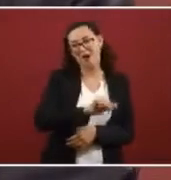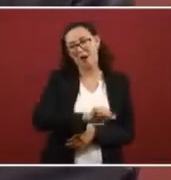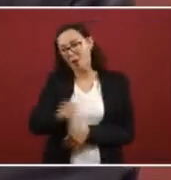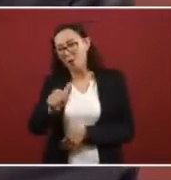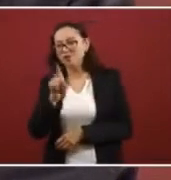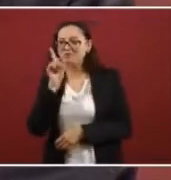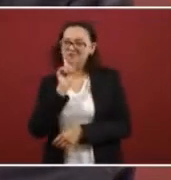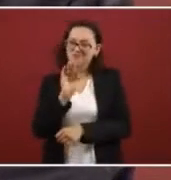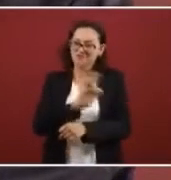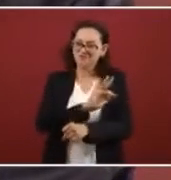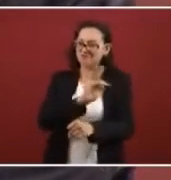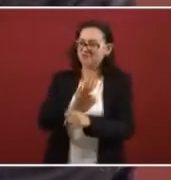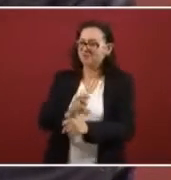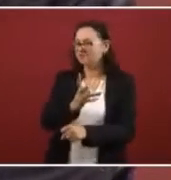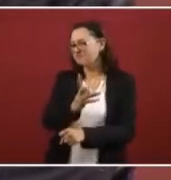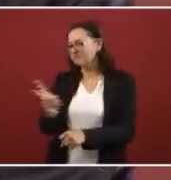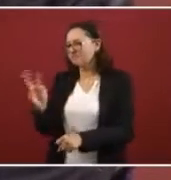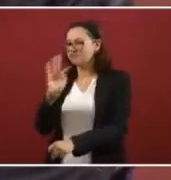women,